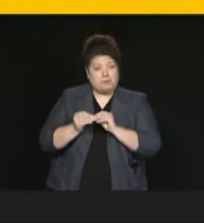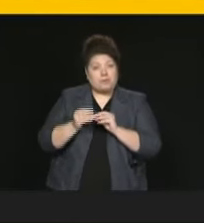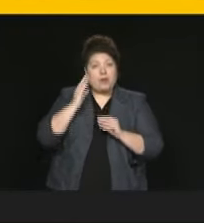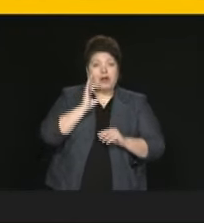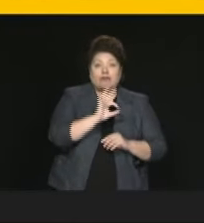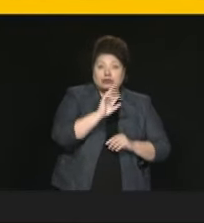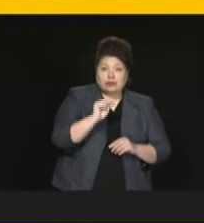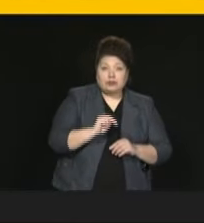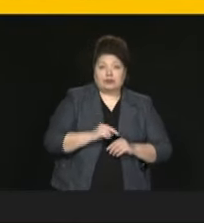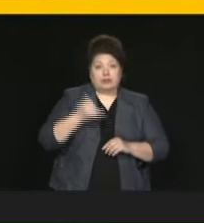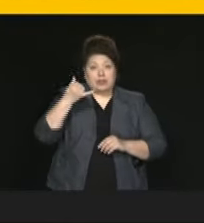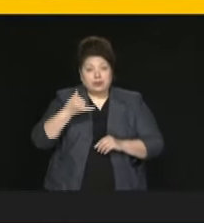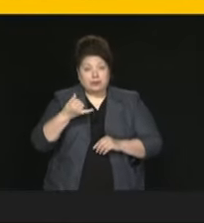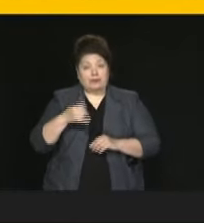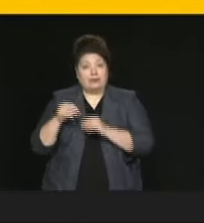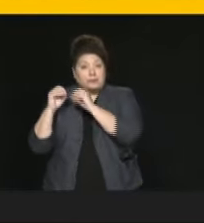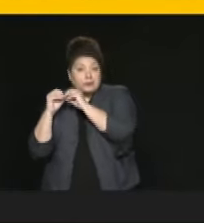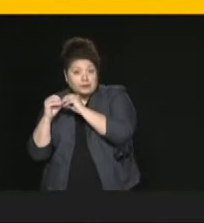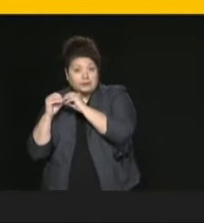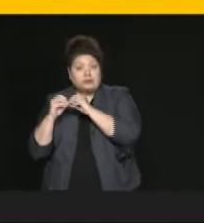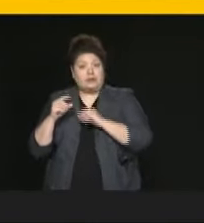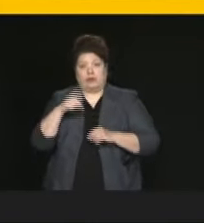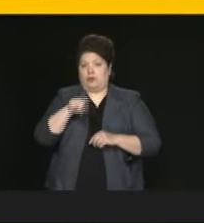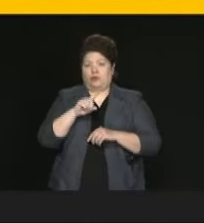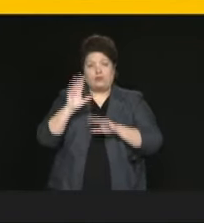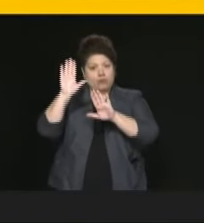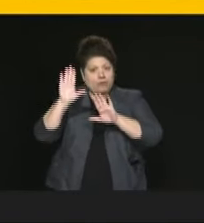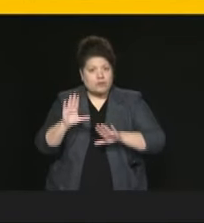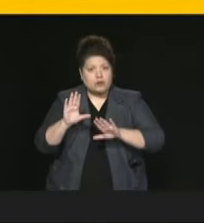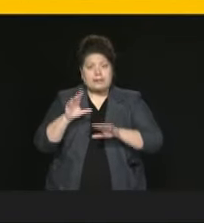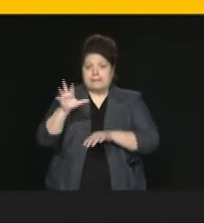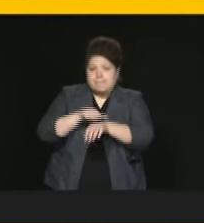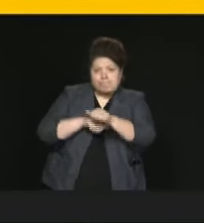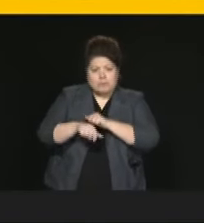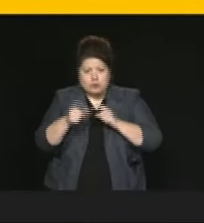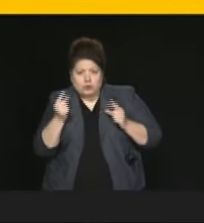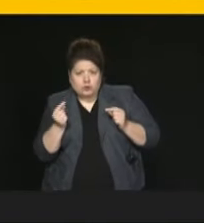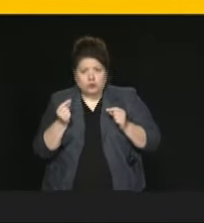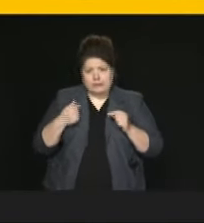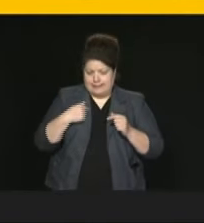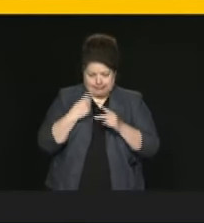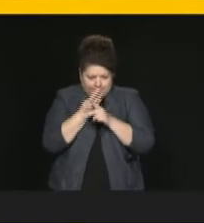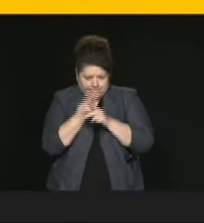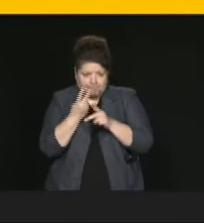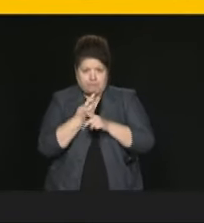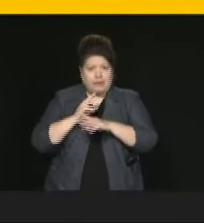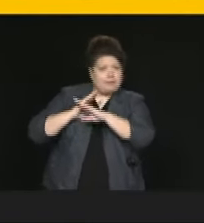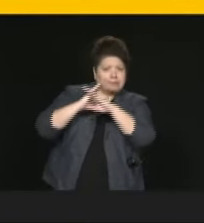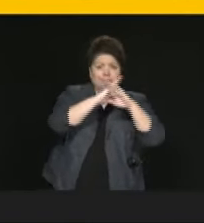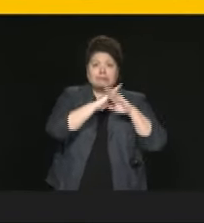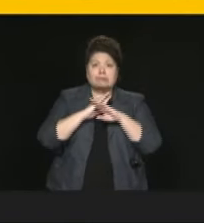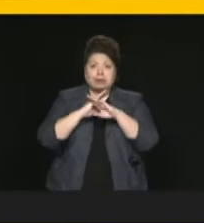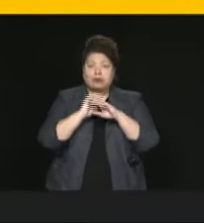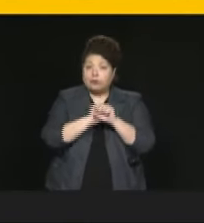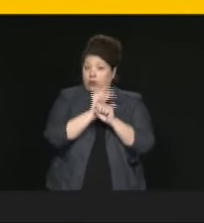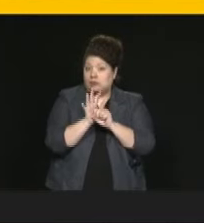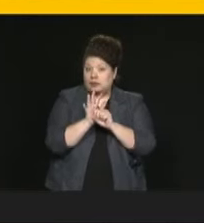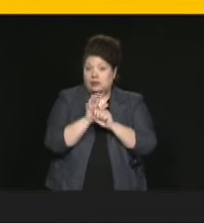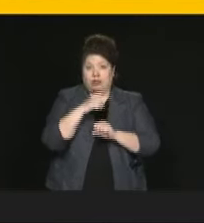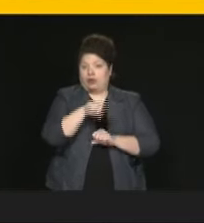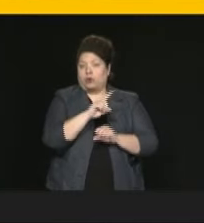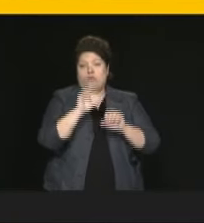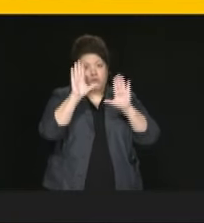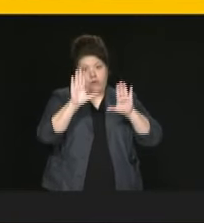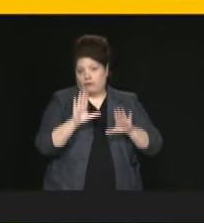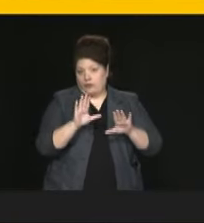job in responding and preventing outbreaks. Their collective work in this is critical. and our commitment to support them and making sure they